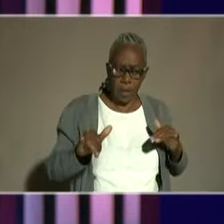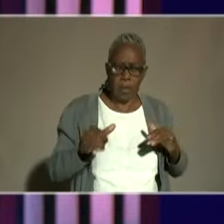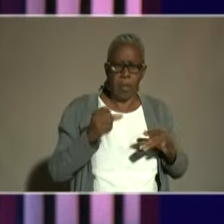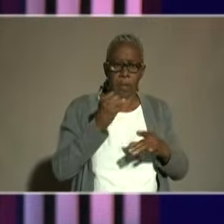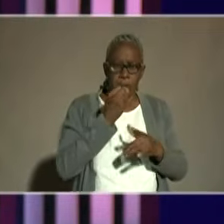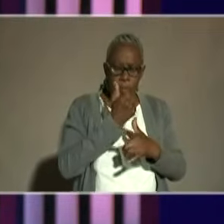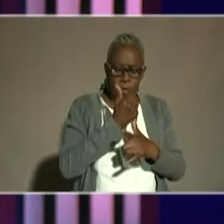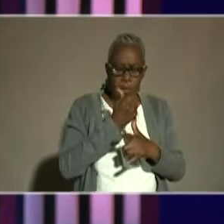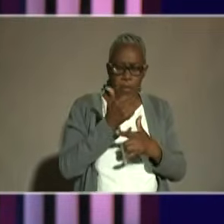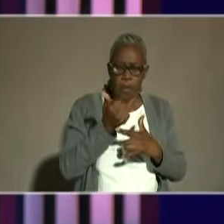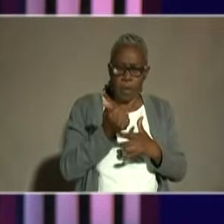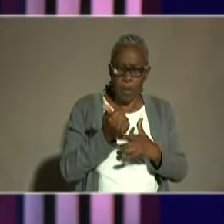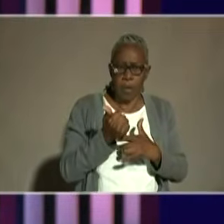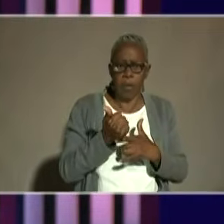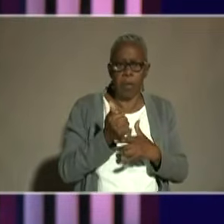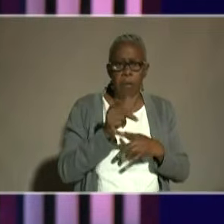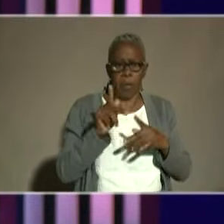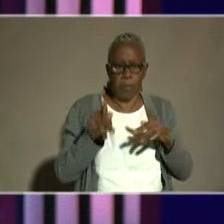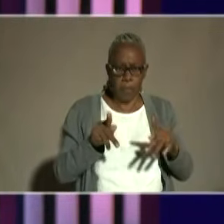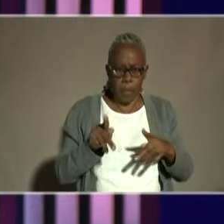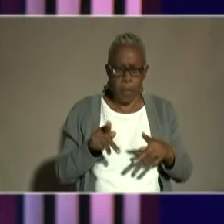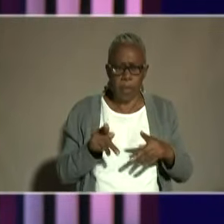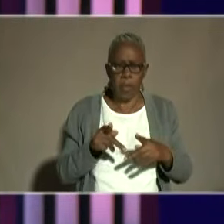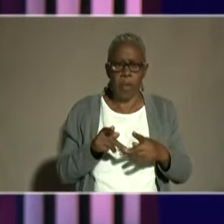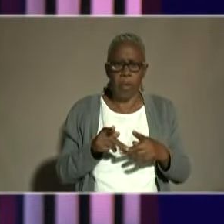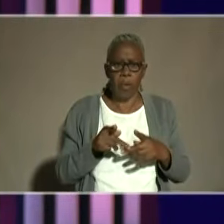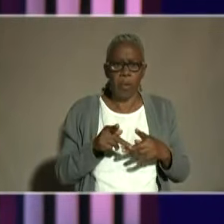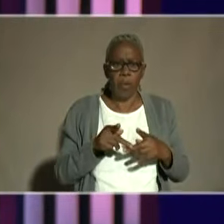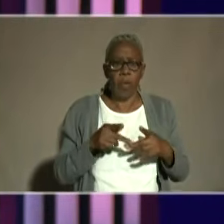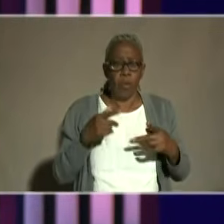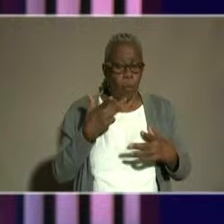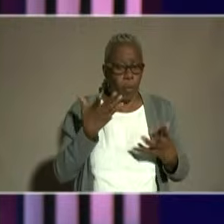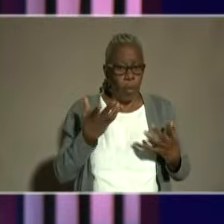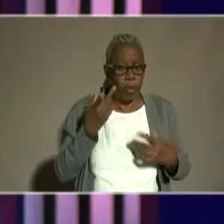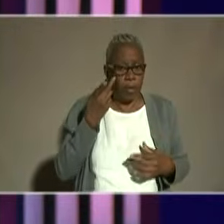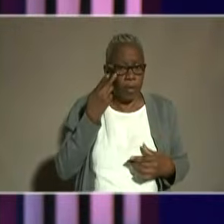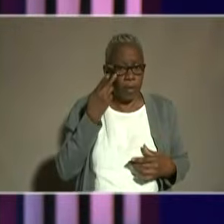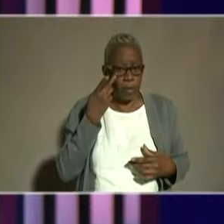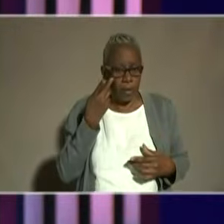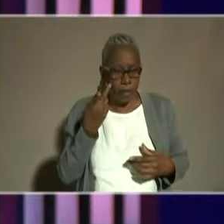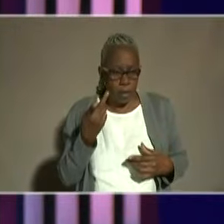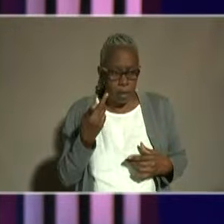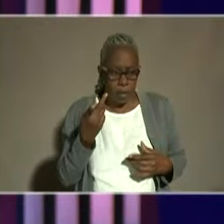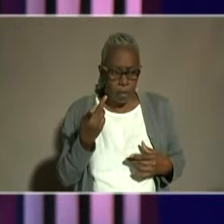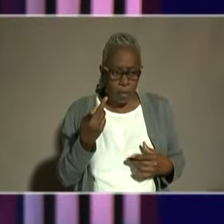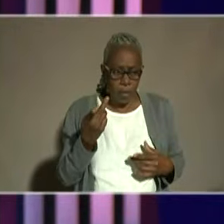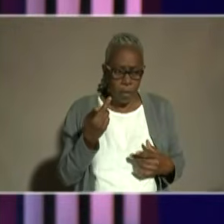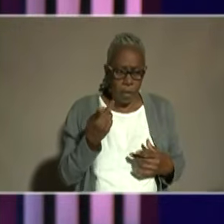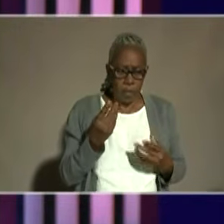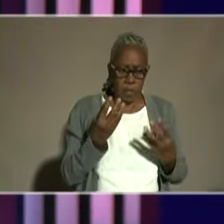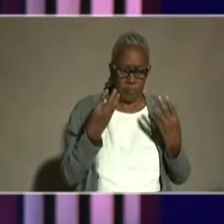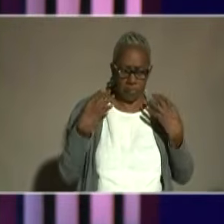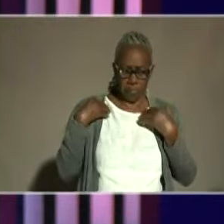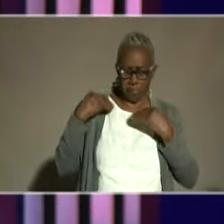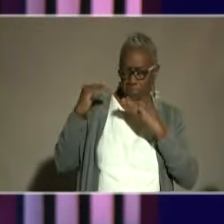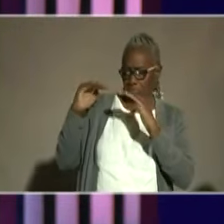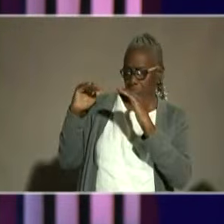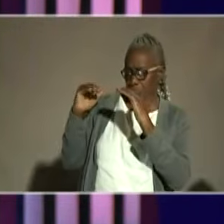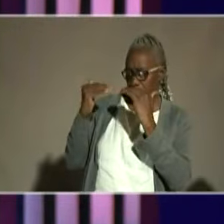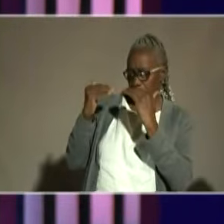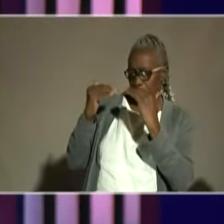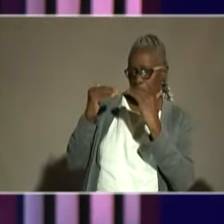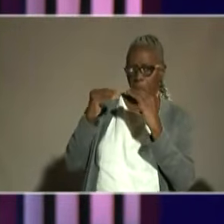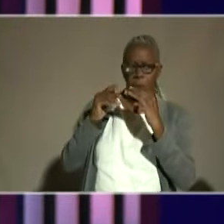MD&As, ministries, departments and agencies, that we would like to see quotas or an allocation for the